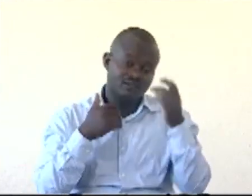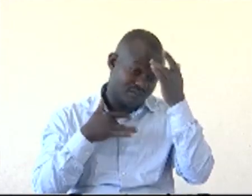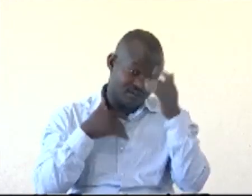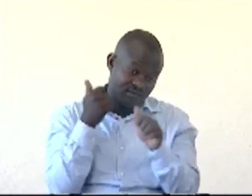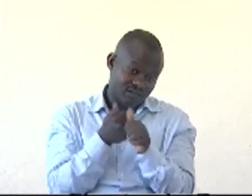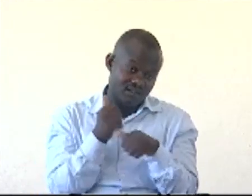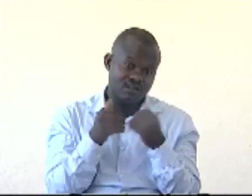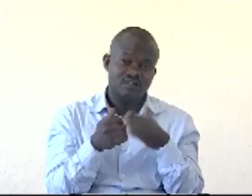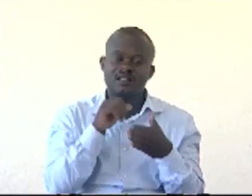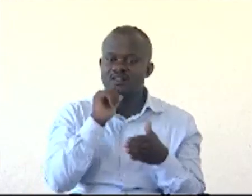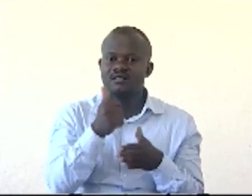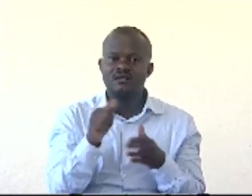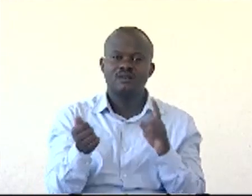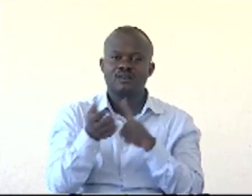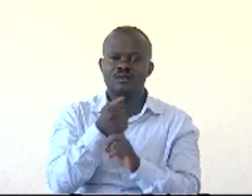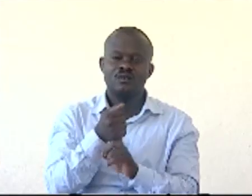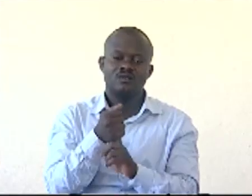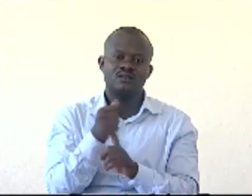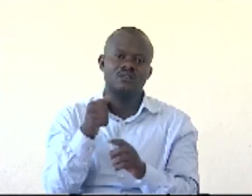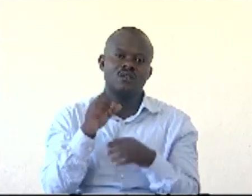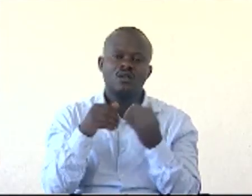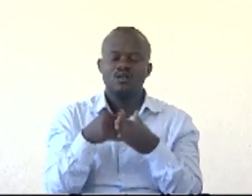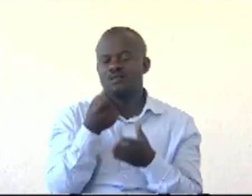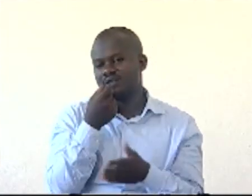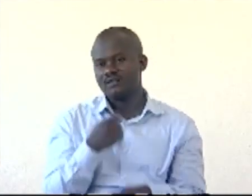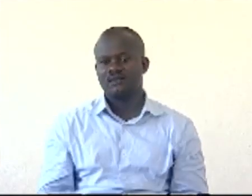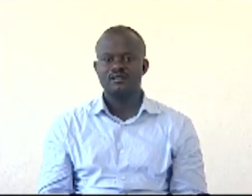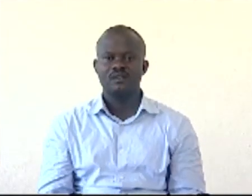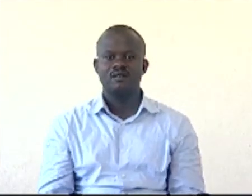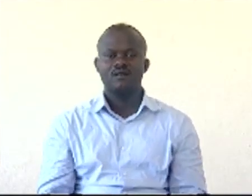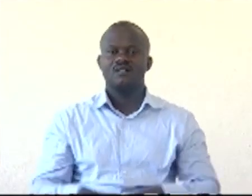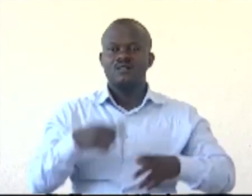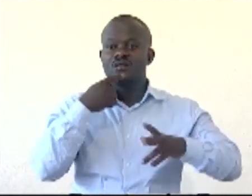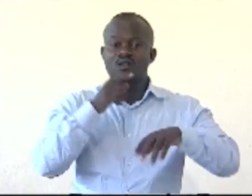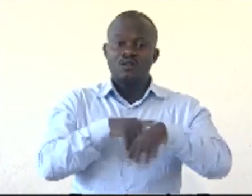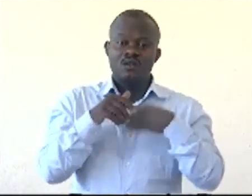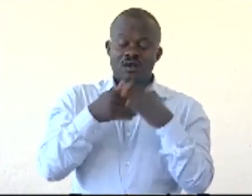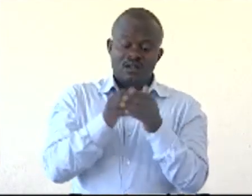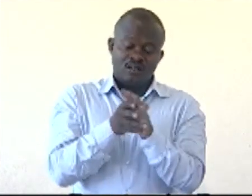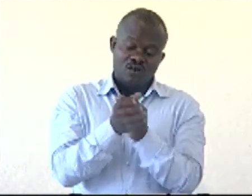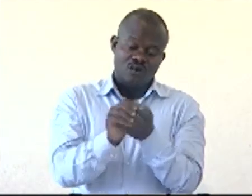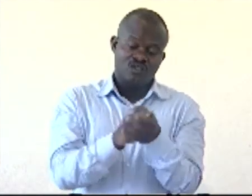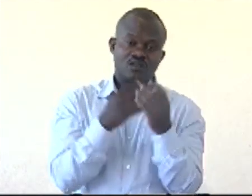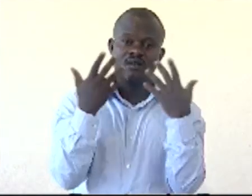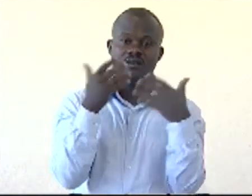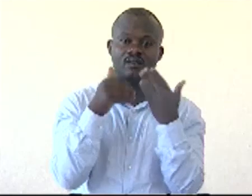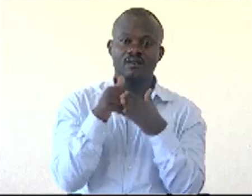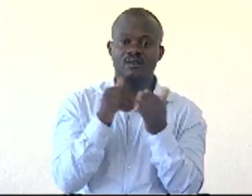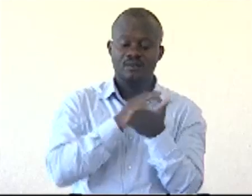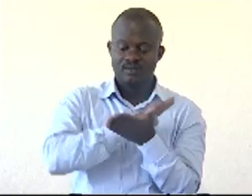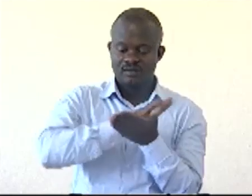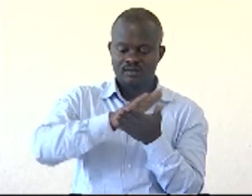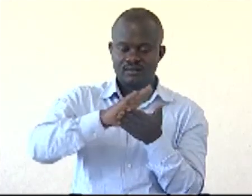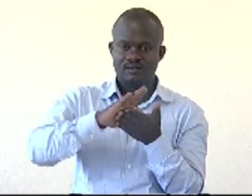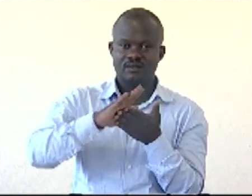has not yet got vaccine or medicine. So when you wash your hands with hand